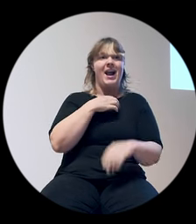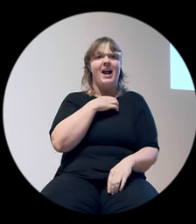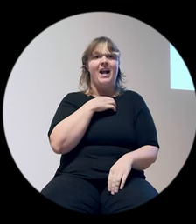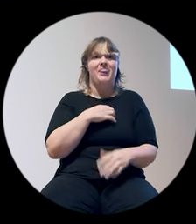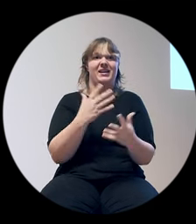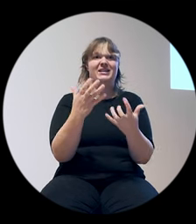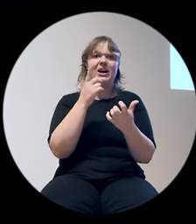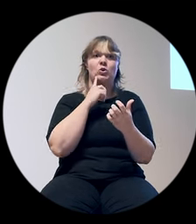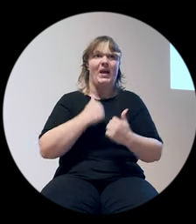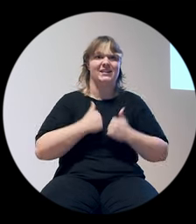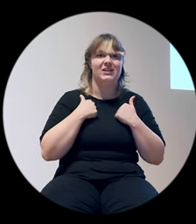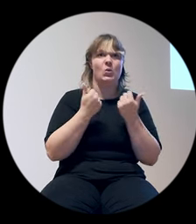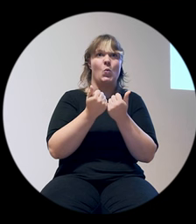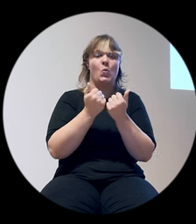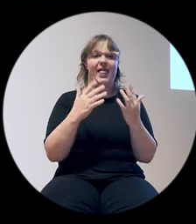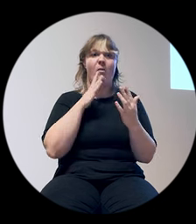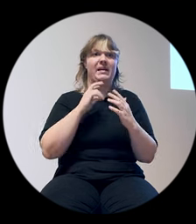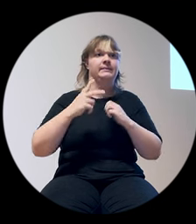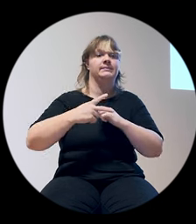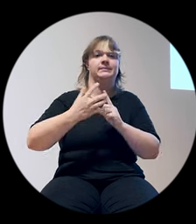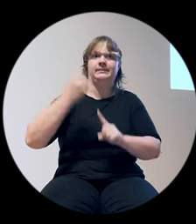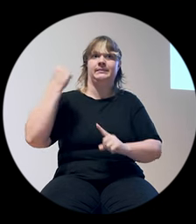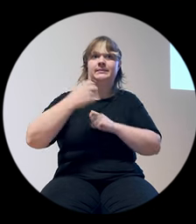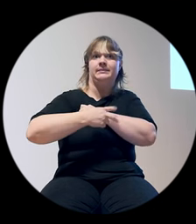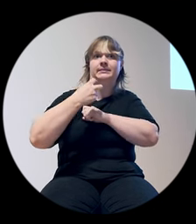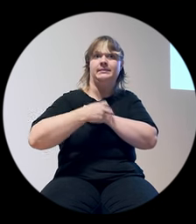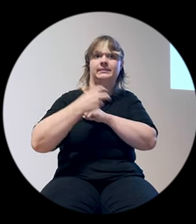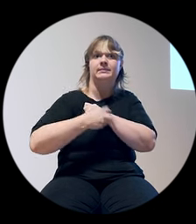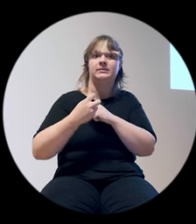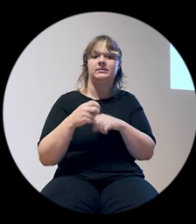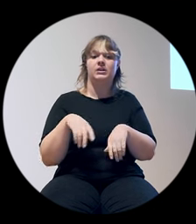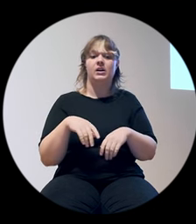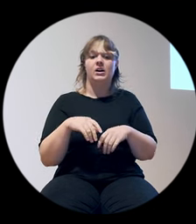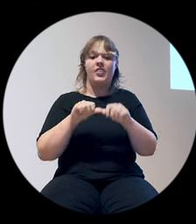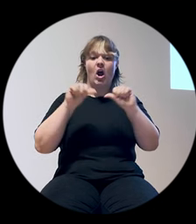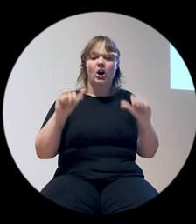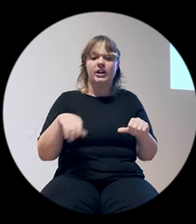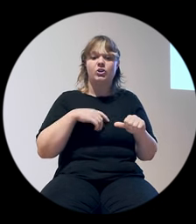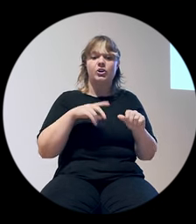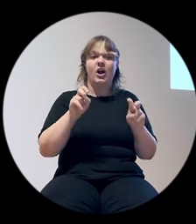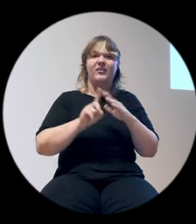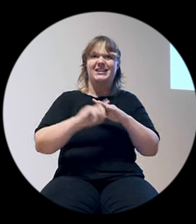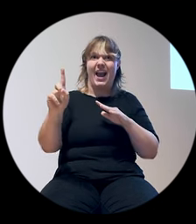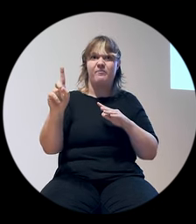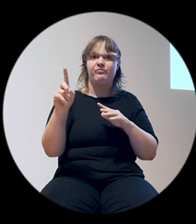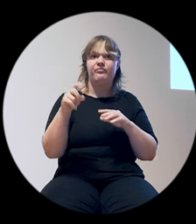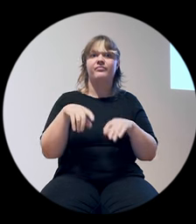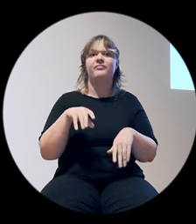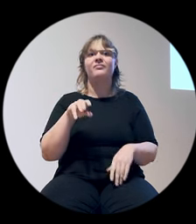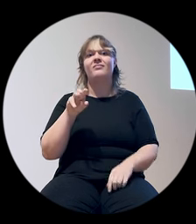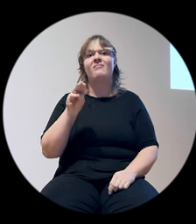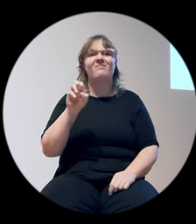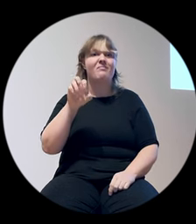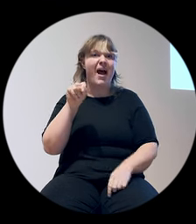without being fed upon. Architecture of Return Escape, Metropolitan Museum of Art. This is the first in a